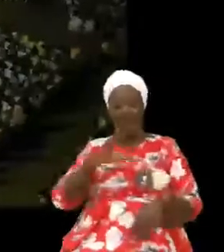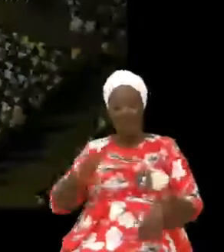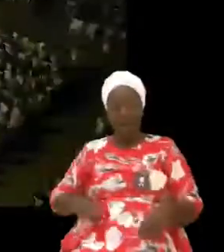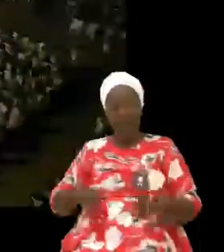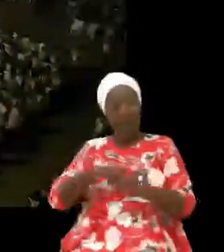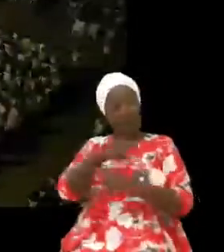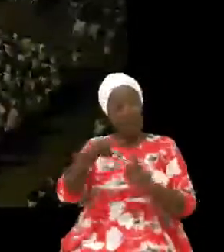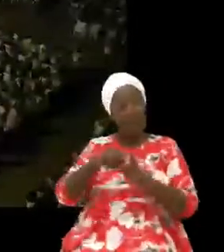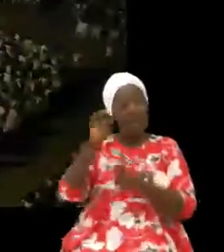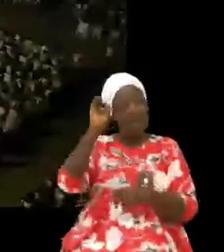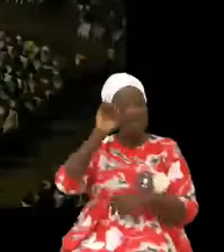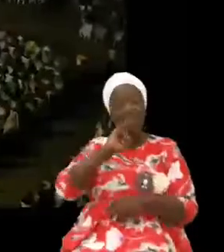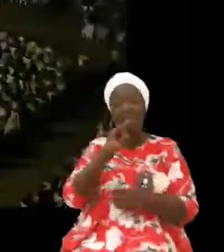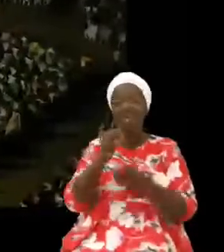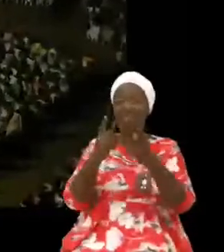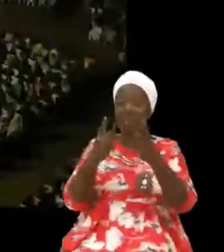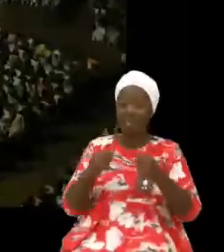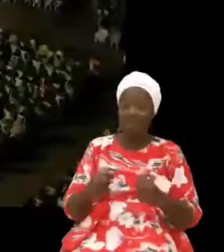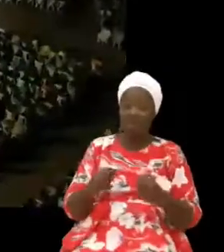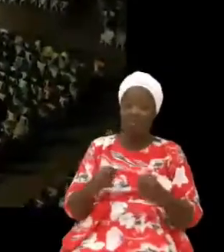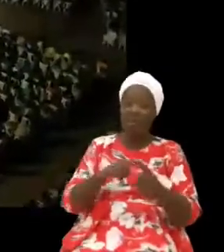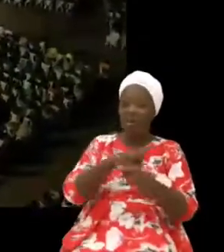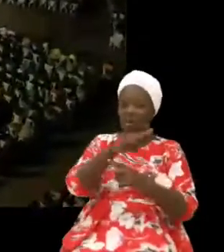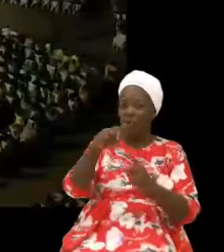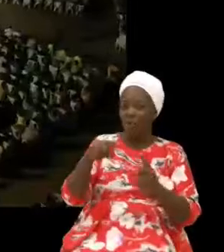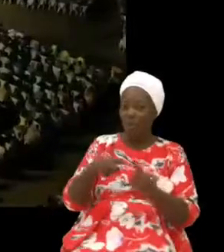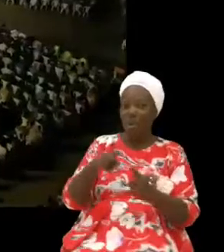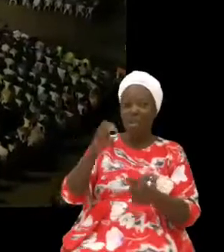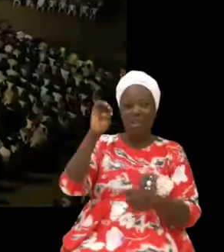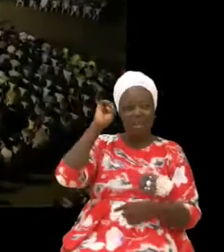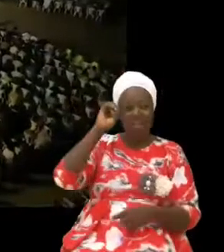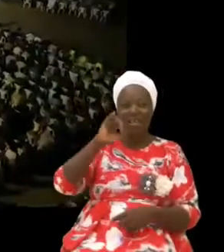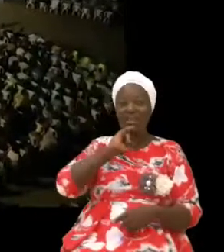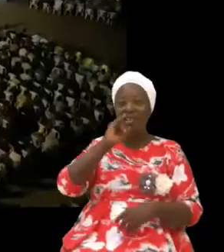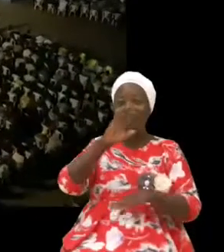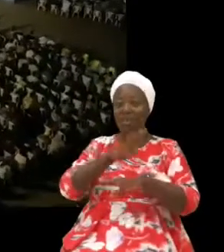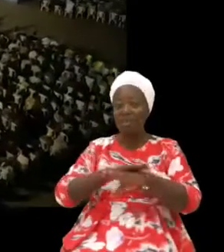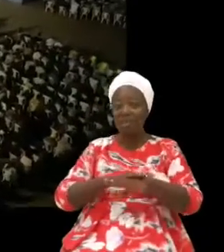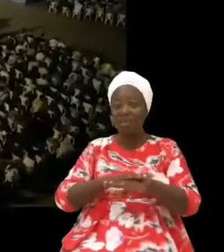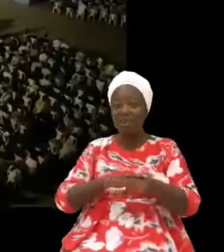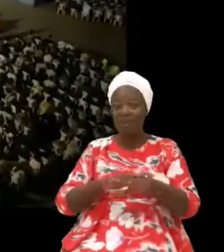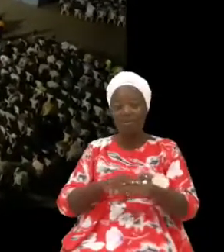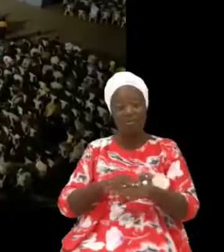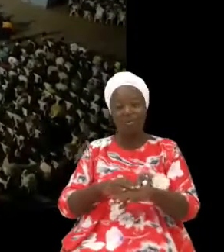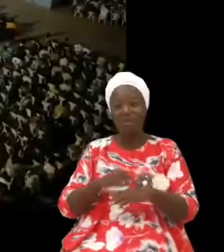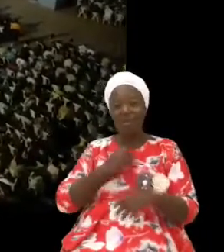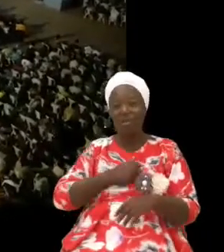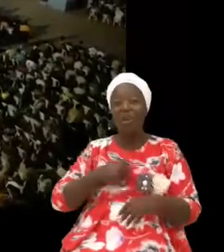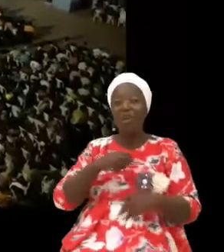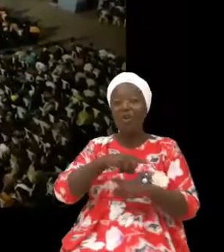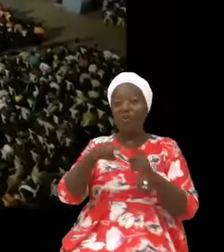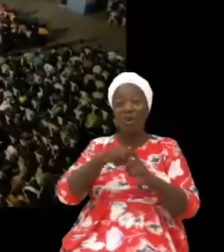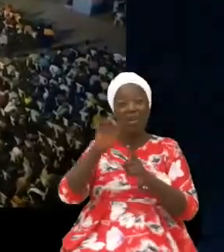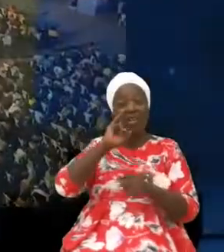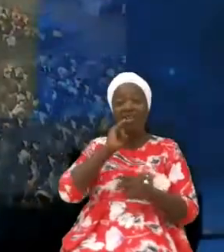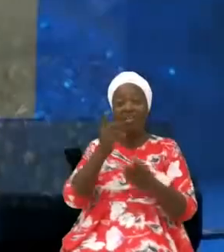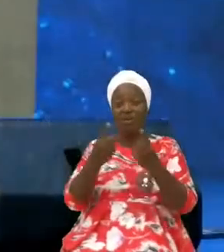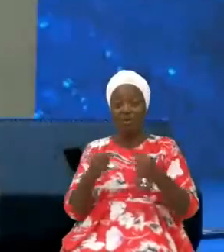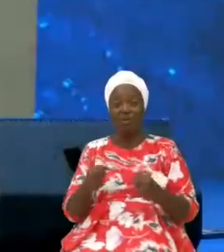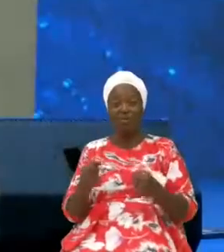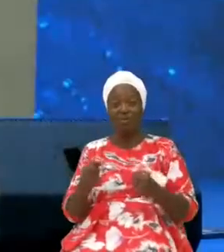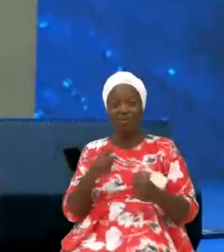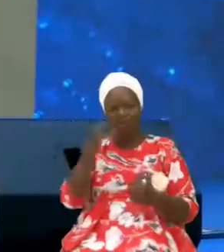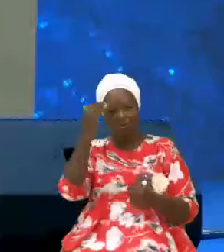called Christ. When he is come, when he is